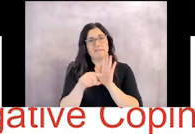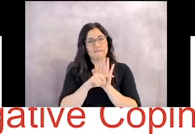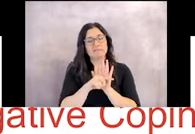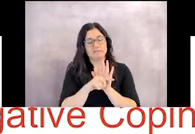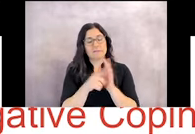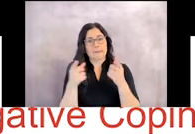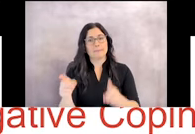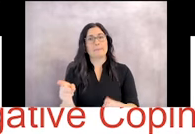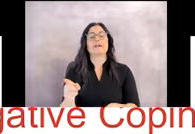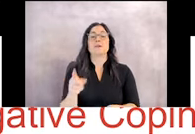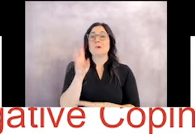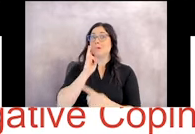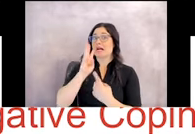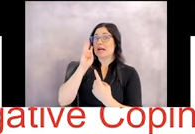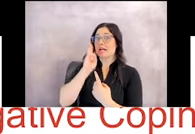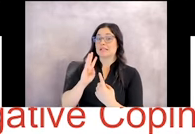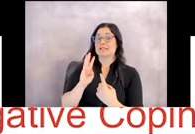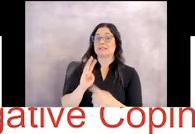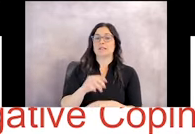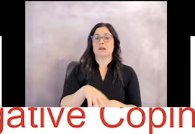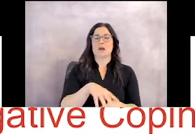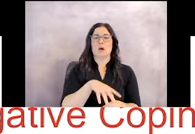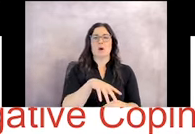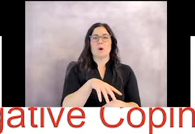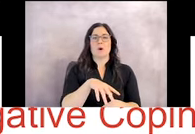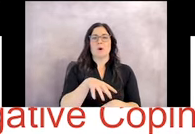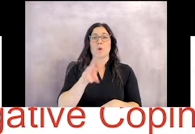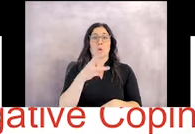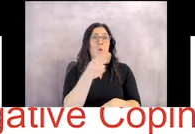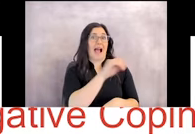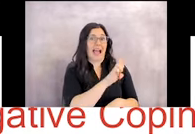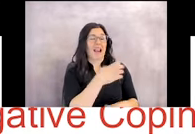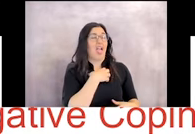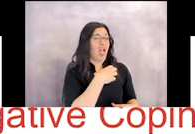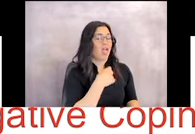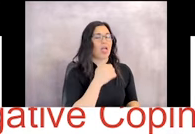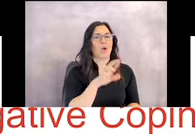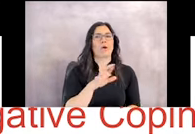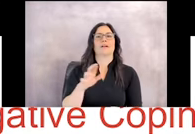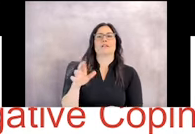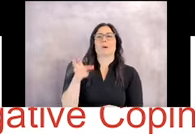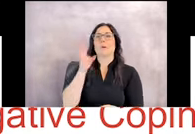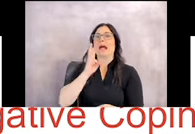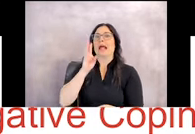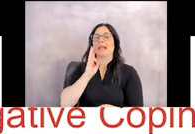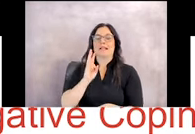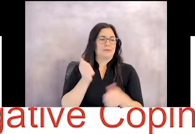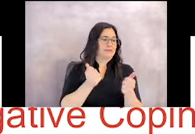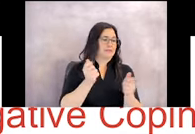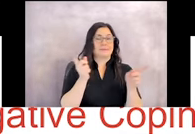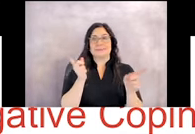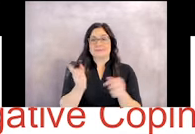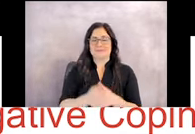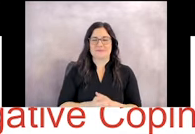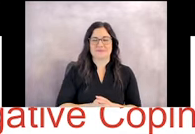I saw wine and I thought wine with an H, but yeah, wine or whining with an H.